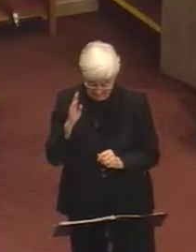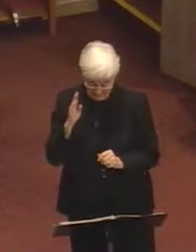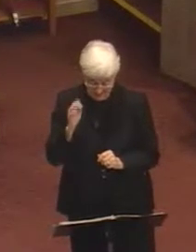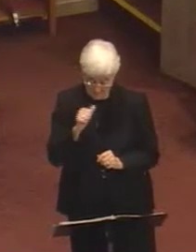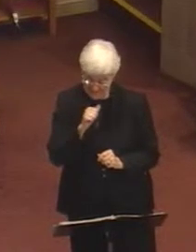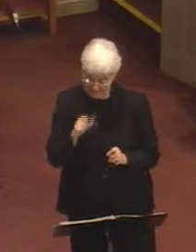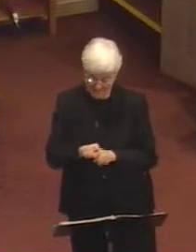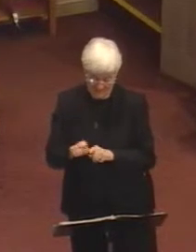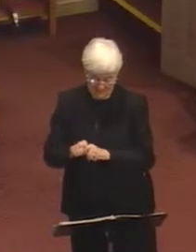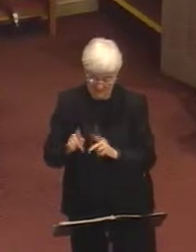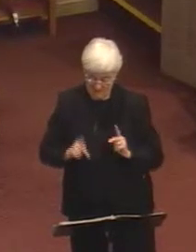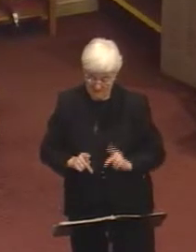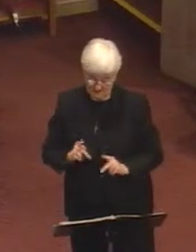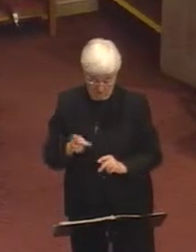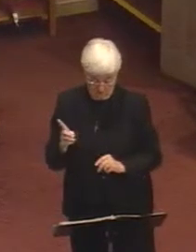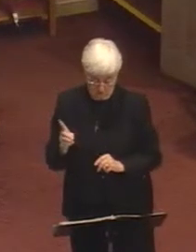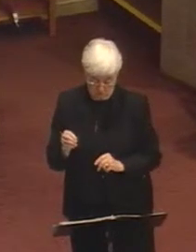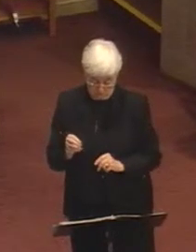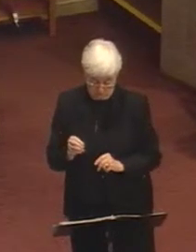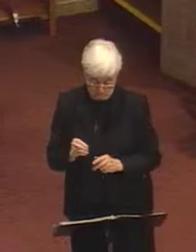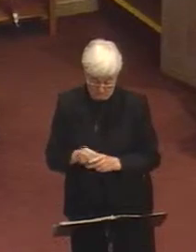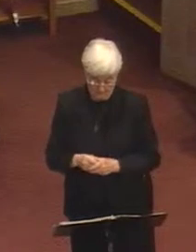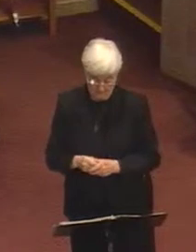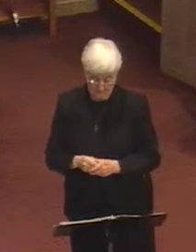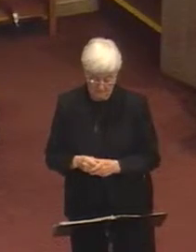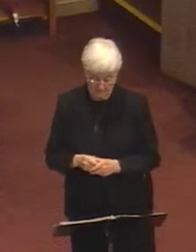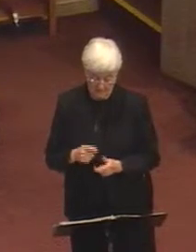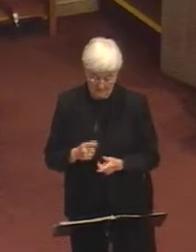does, but as human beings do."